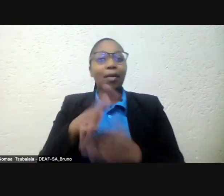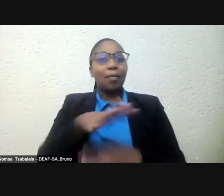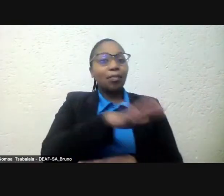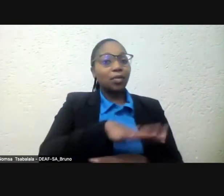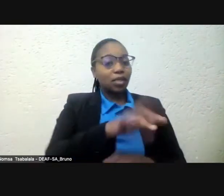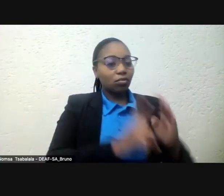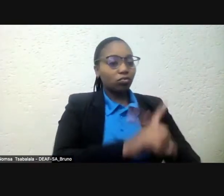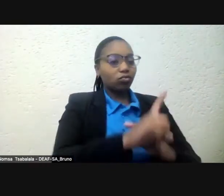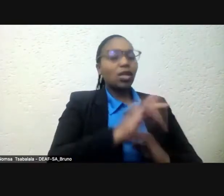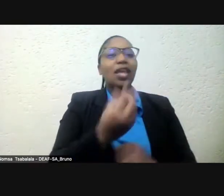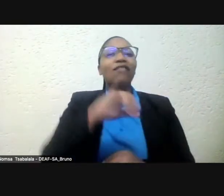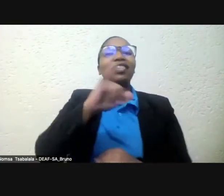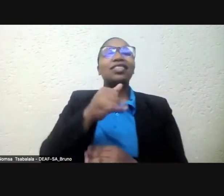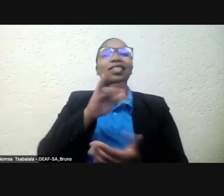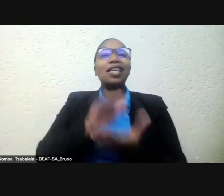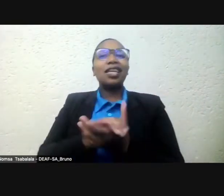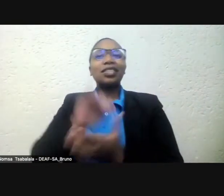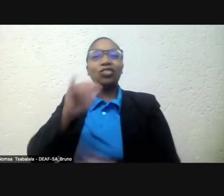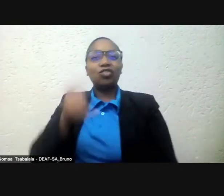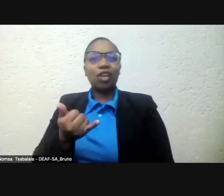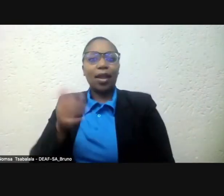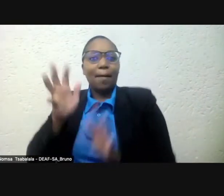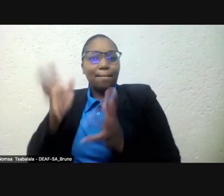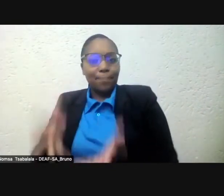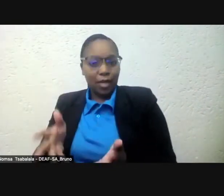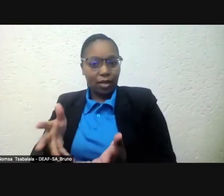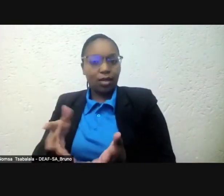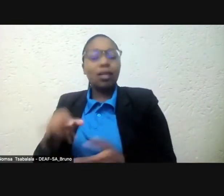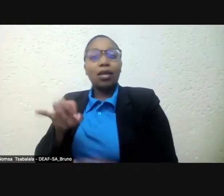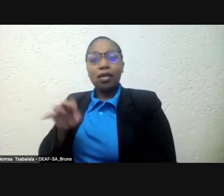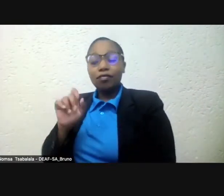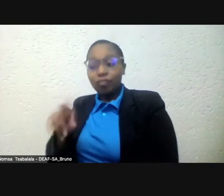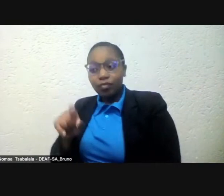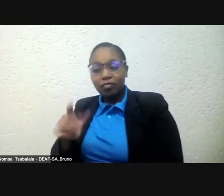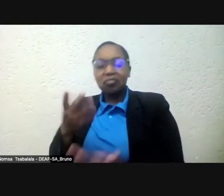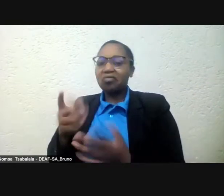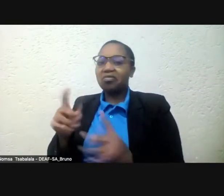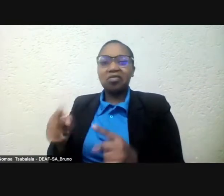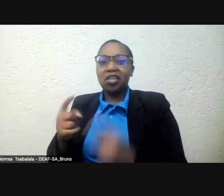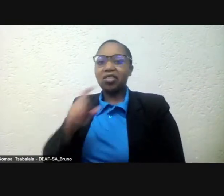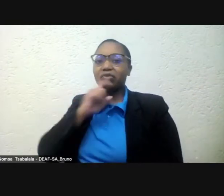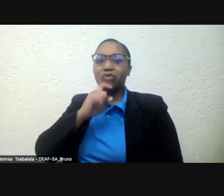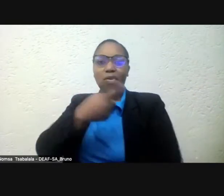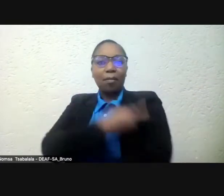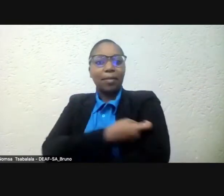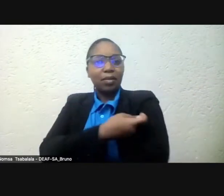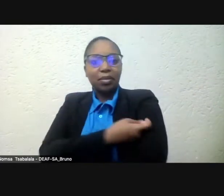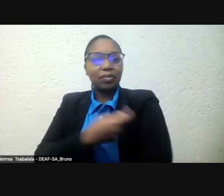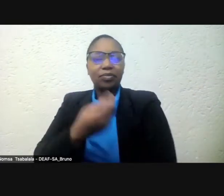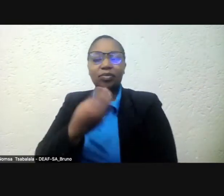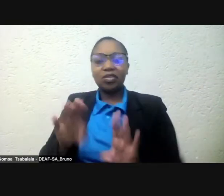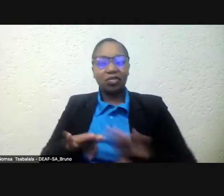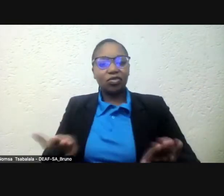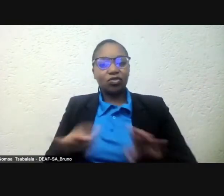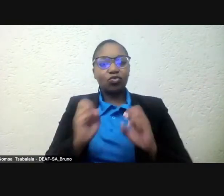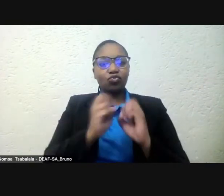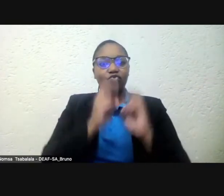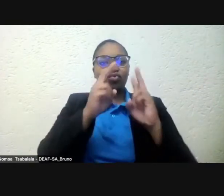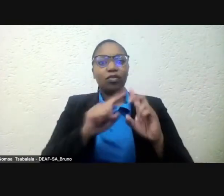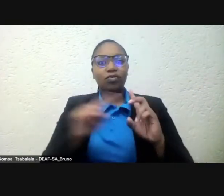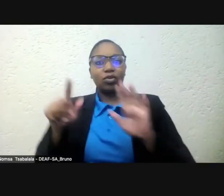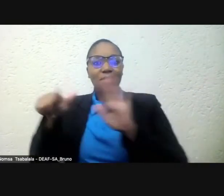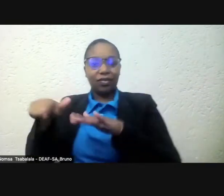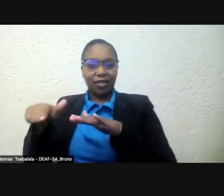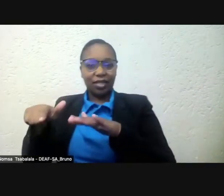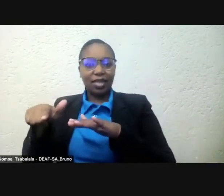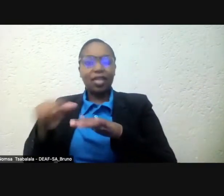available. And if that is the case, they can't use the Johnson & Johnson vaccine for vaccinating children because it's not approved for the use in